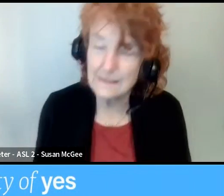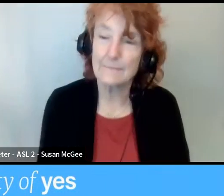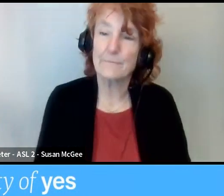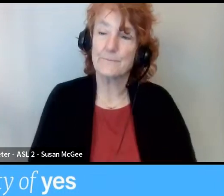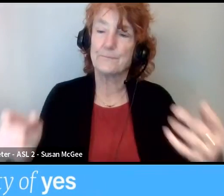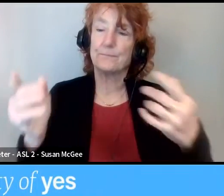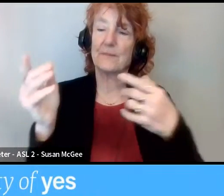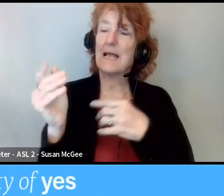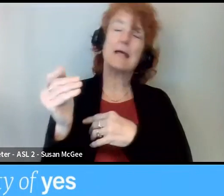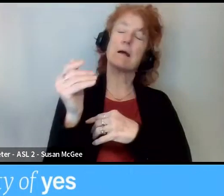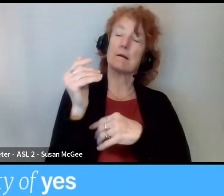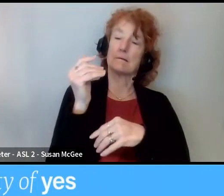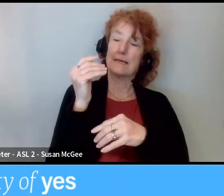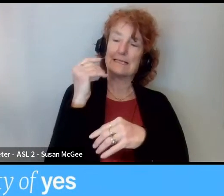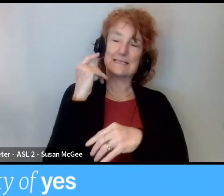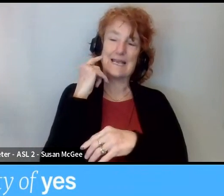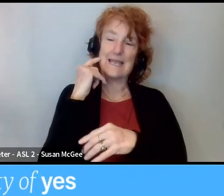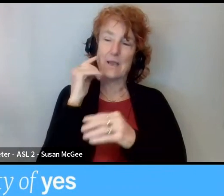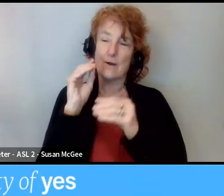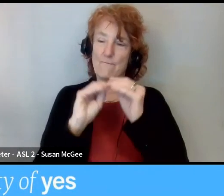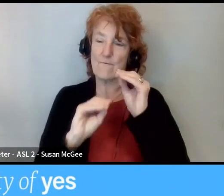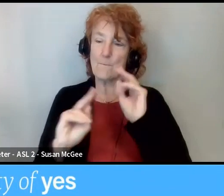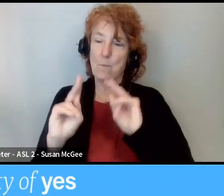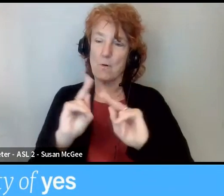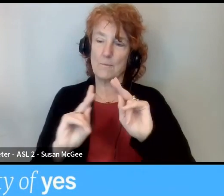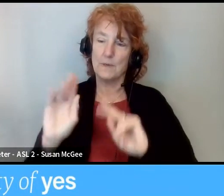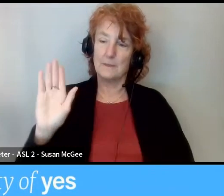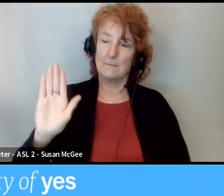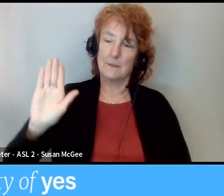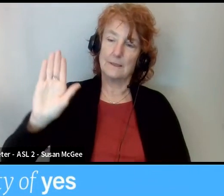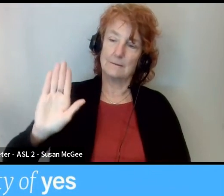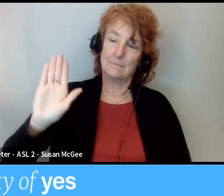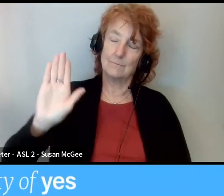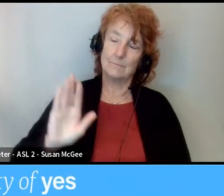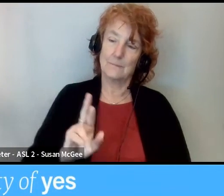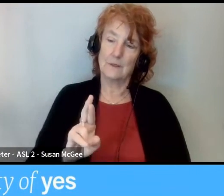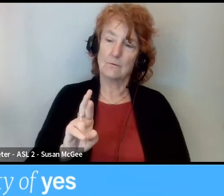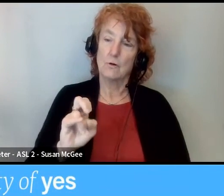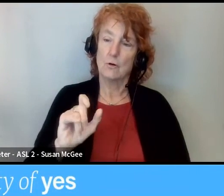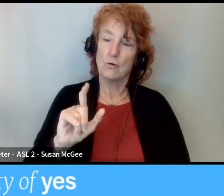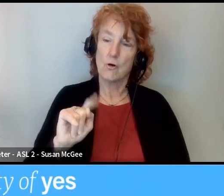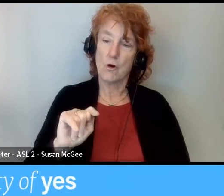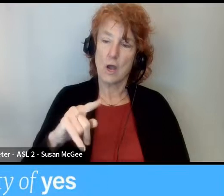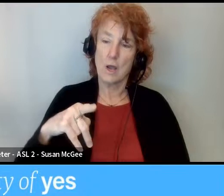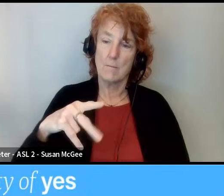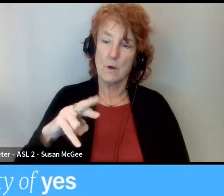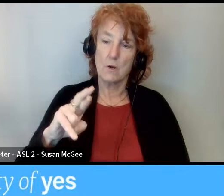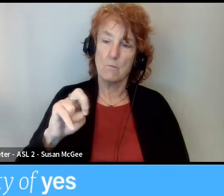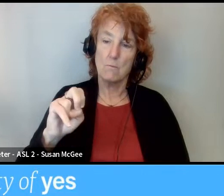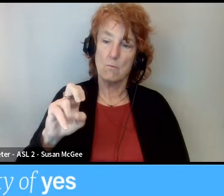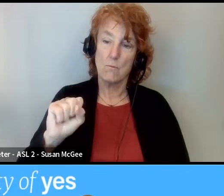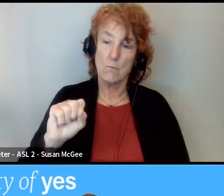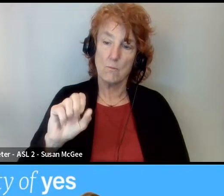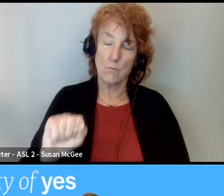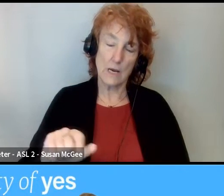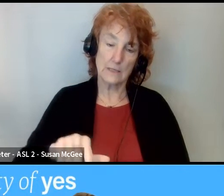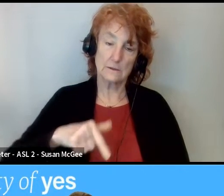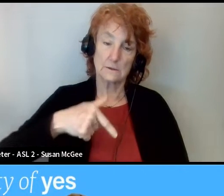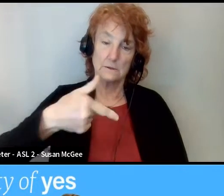from a few more folks with their hands raised. Robert Press, you're next.